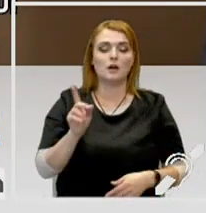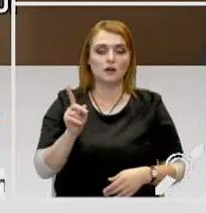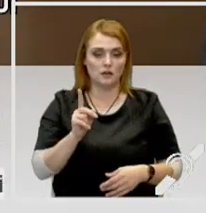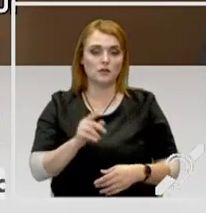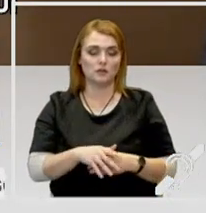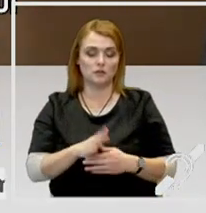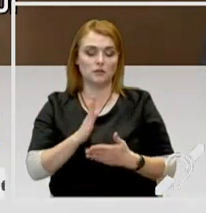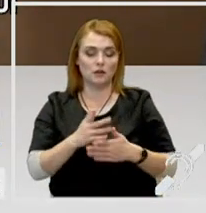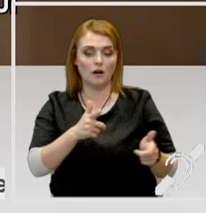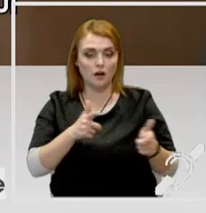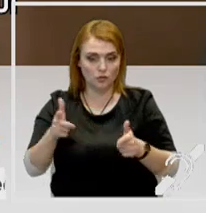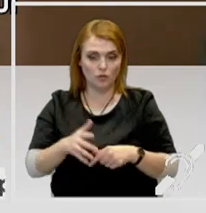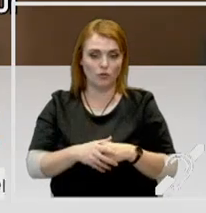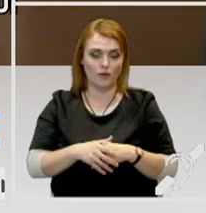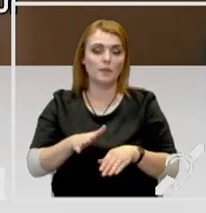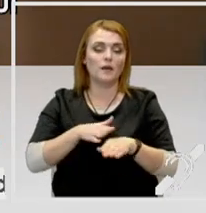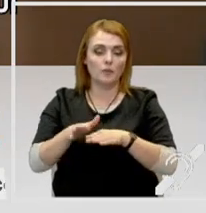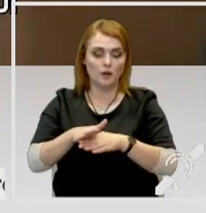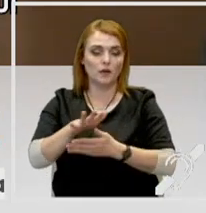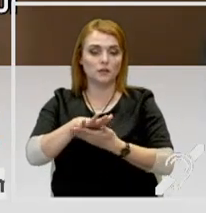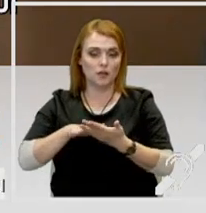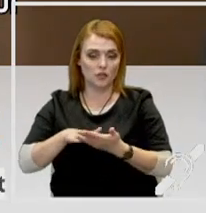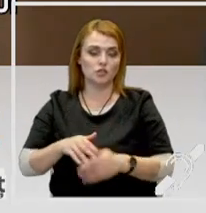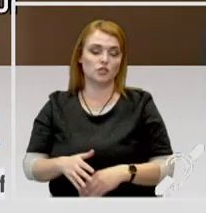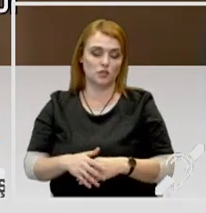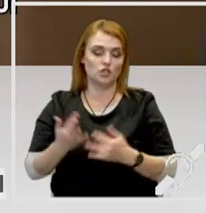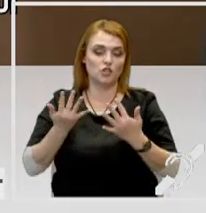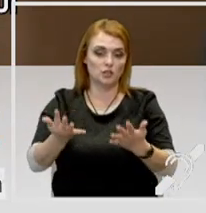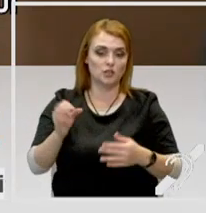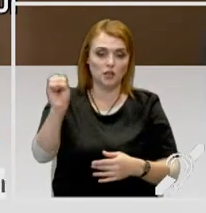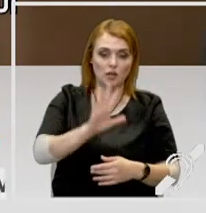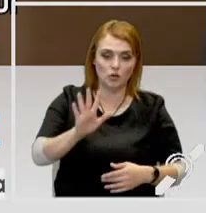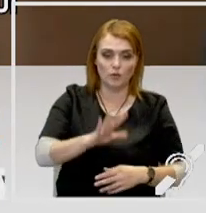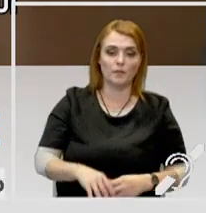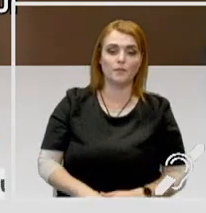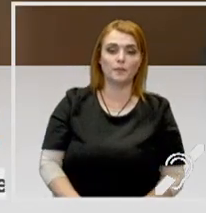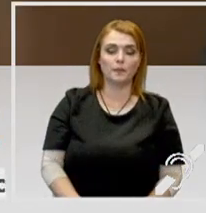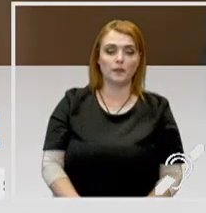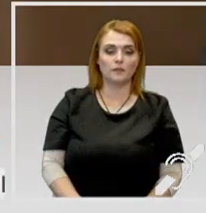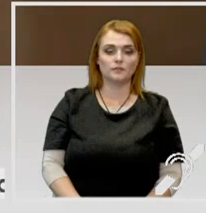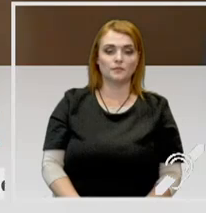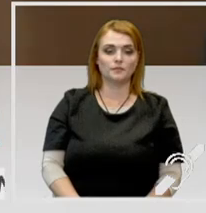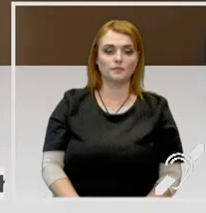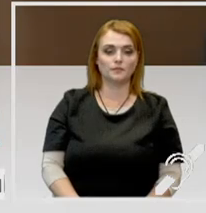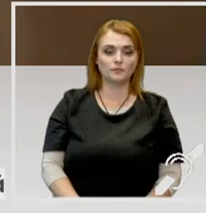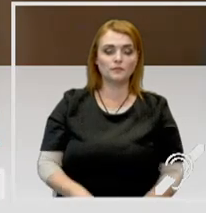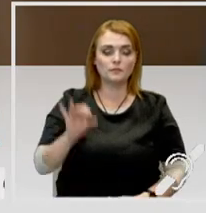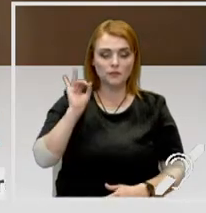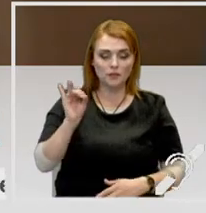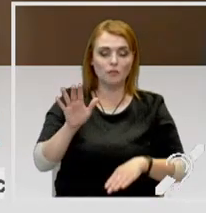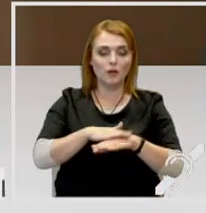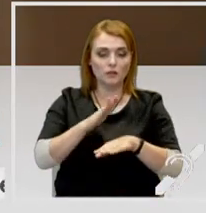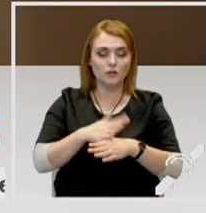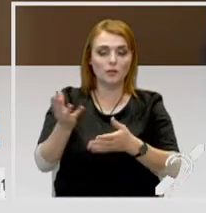to mitigate the impact of war, including hosting a very large number of Ukrainian refugees. In about